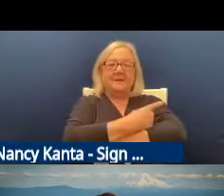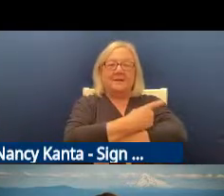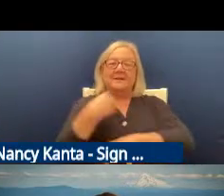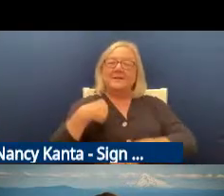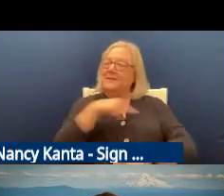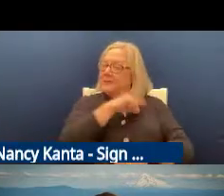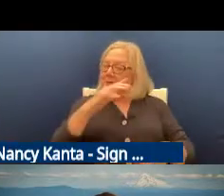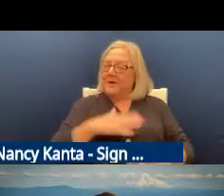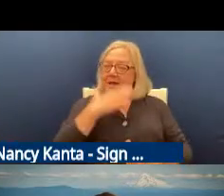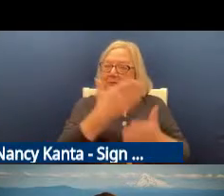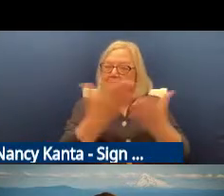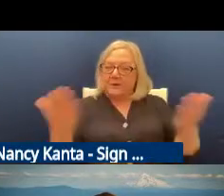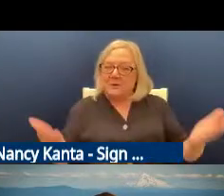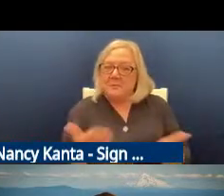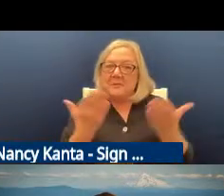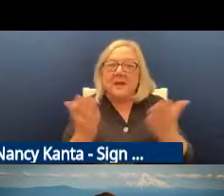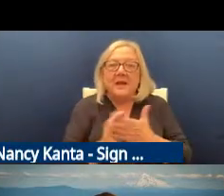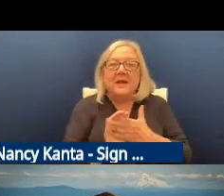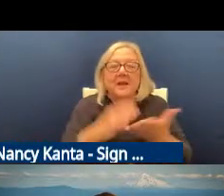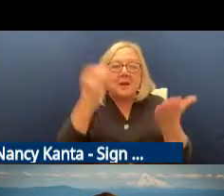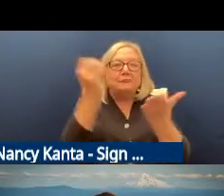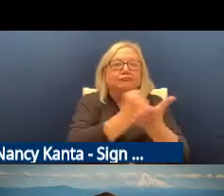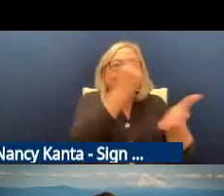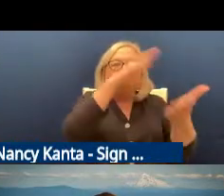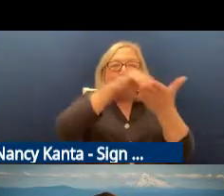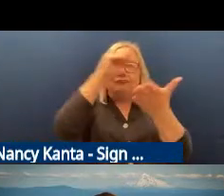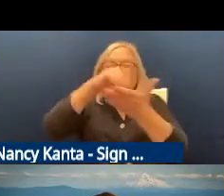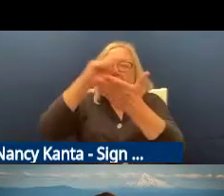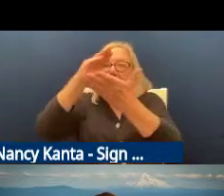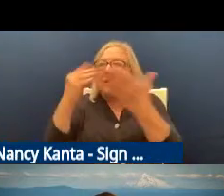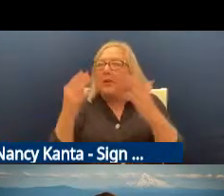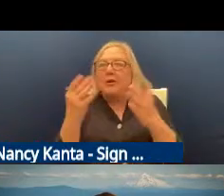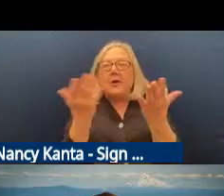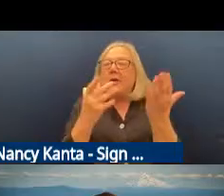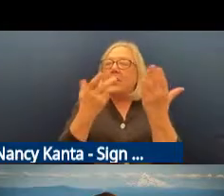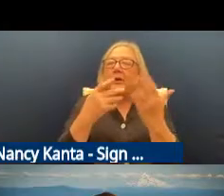the opportunity to learn more about how our project's coming along.